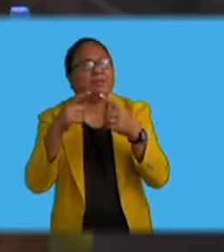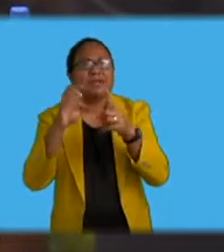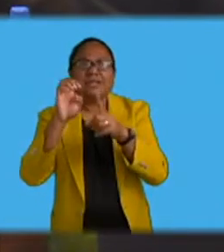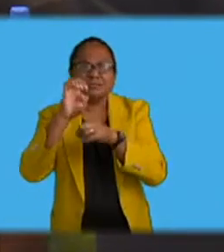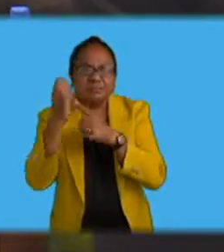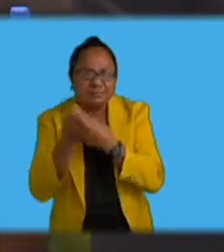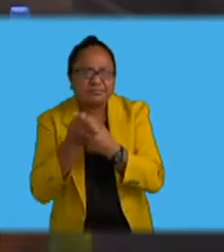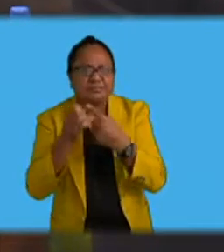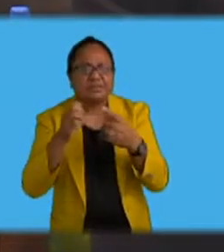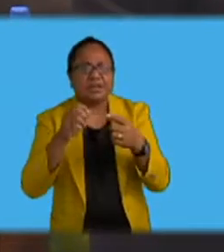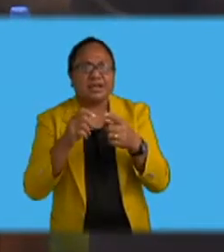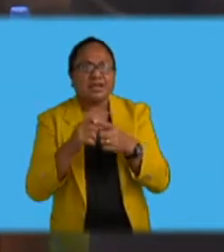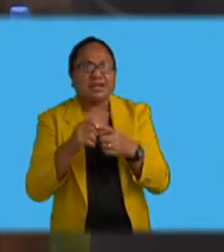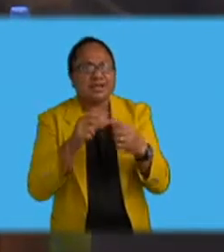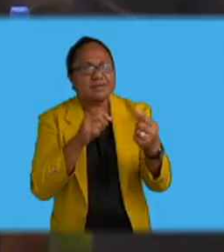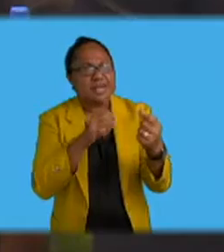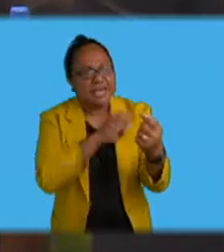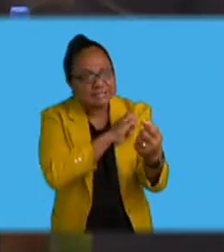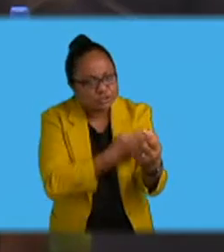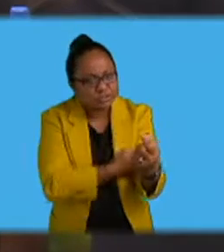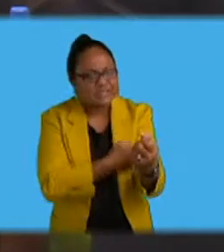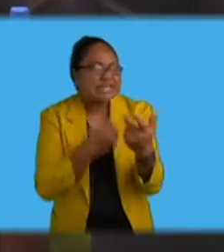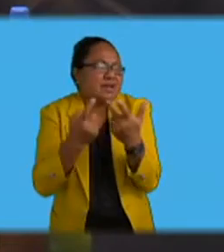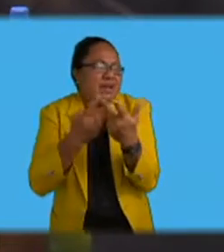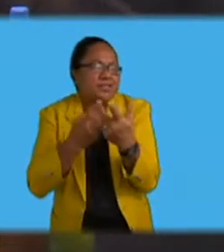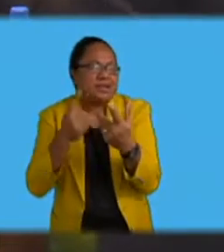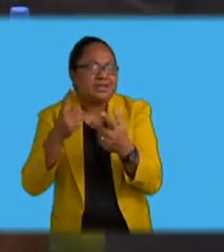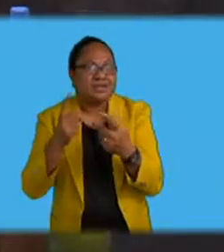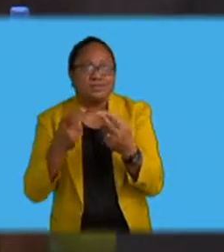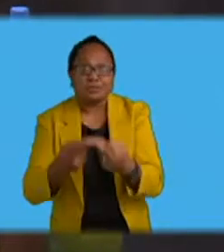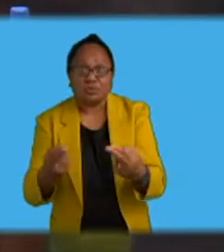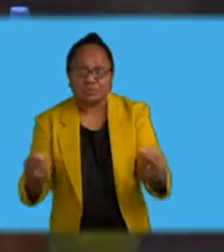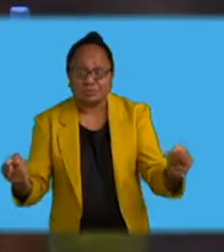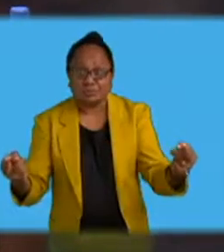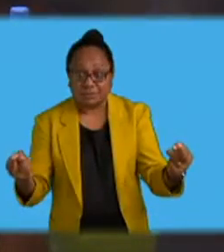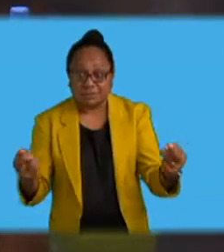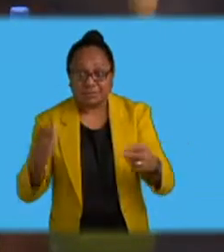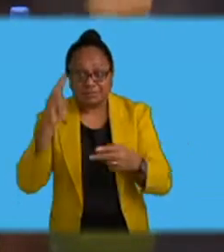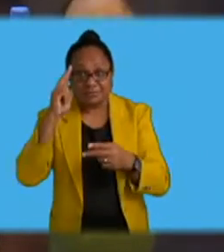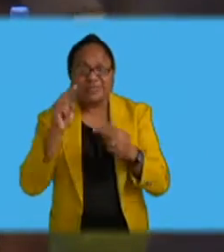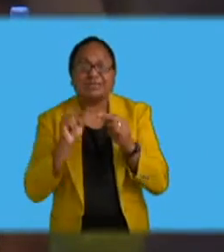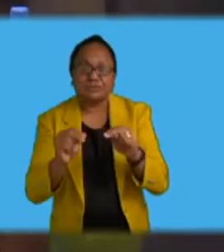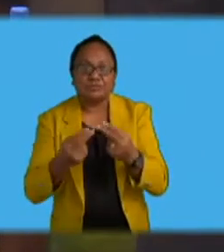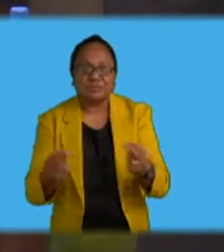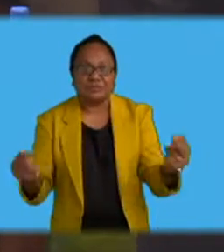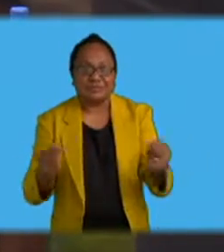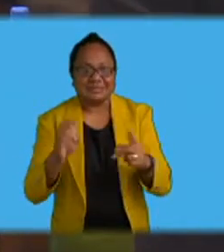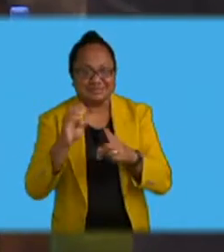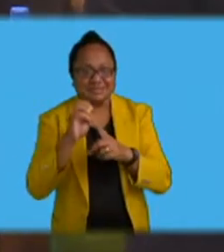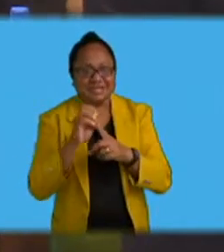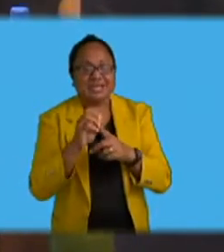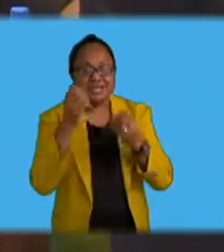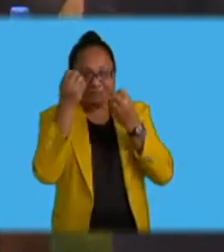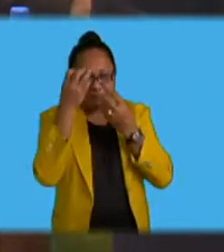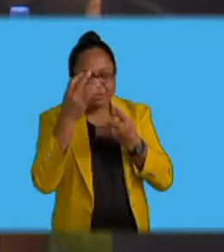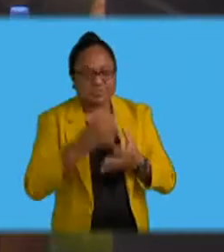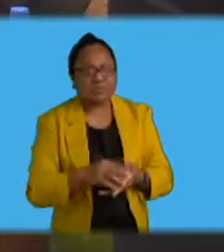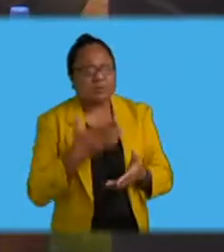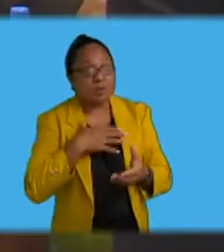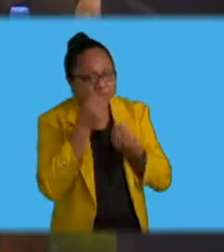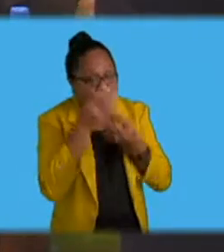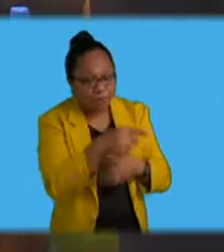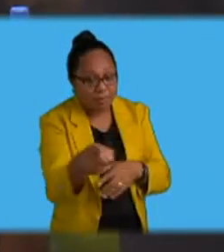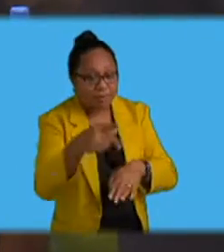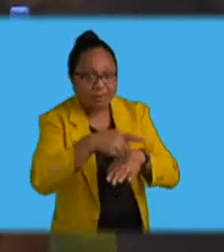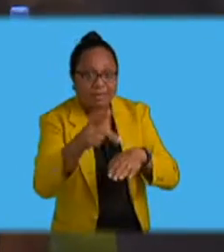resources and sustainable development. So, Madam Speaker, I'm quite pleased to say, Madam Speaker, and inform the House that